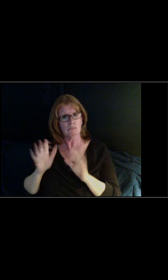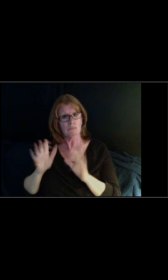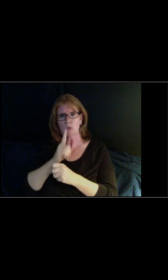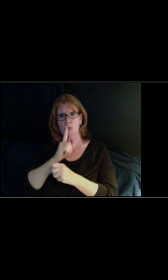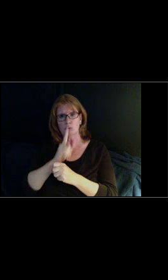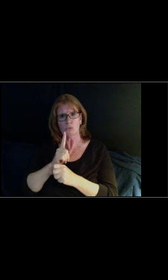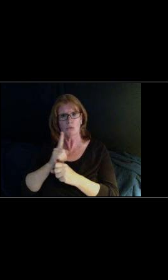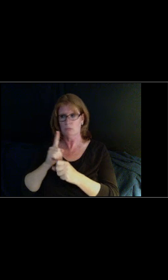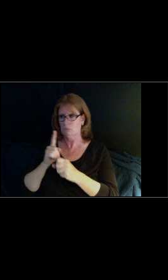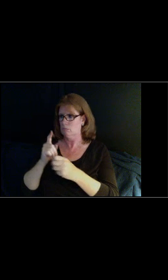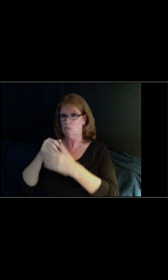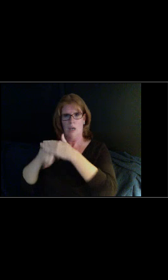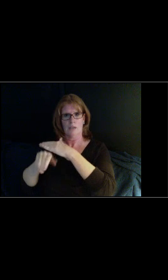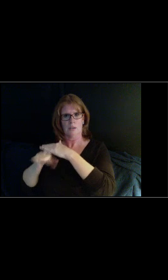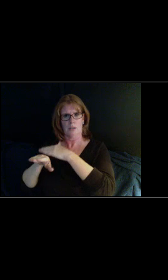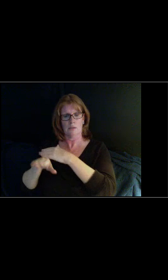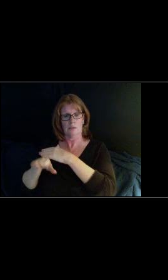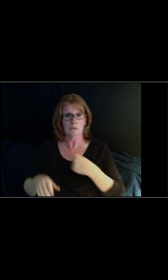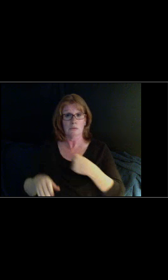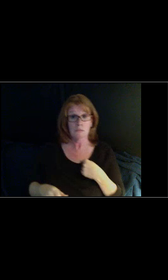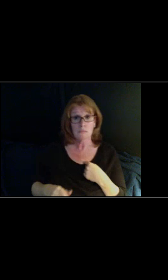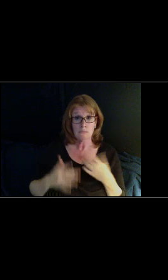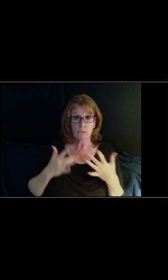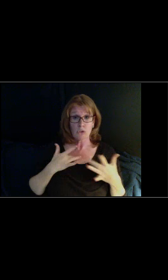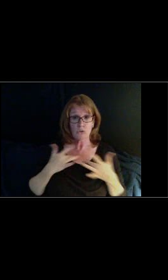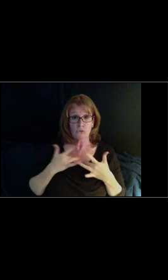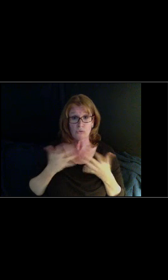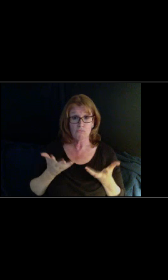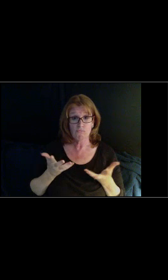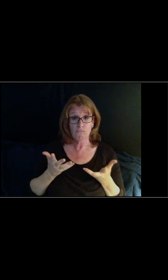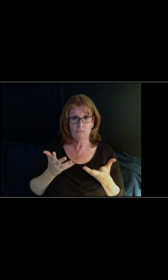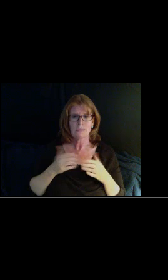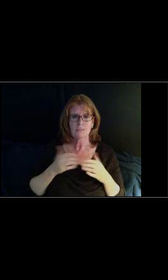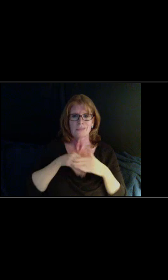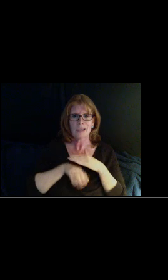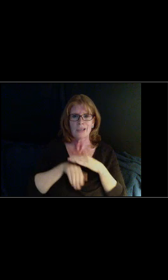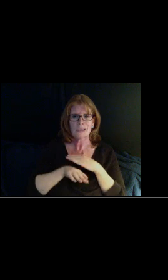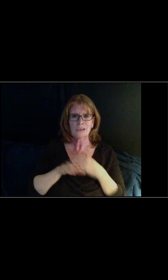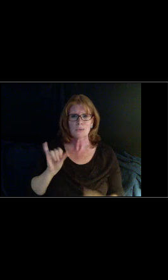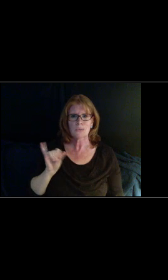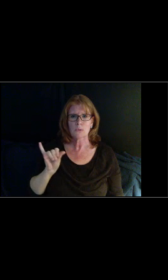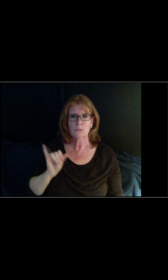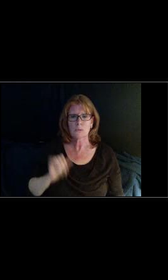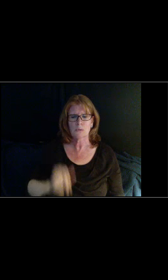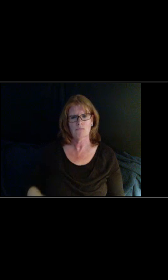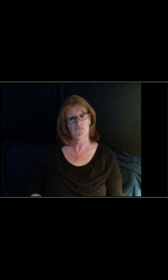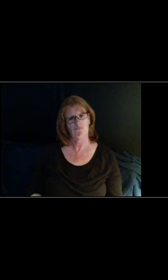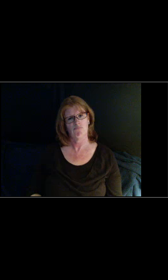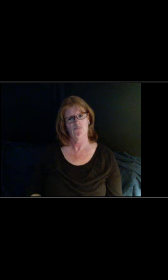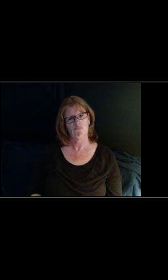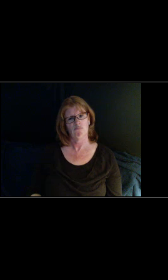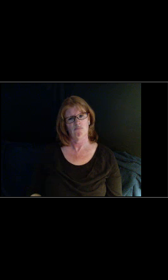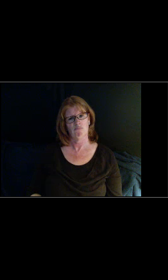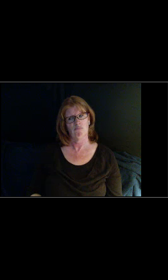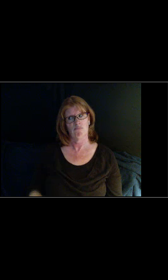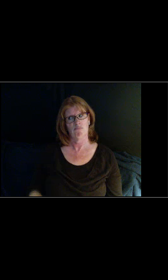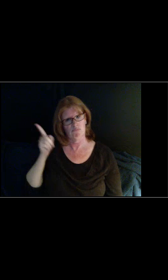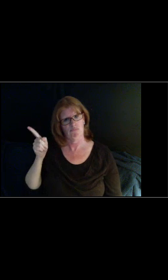And I knew where Amy and other individuals were coming from as far as providing language access to the